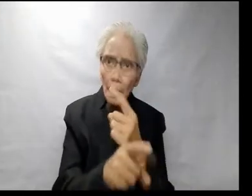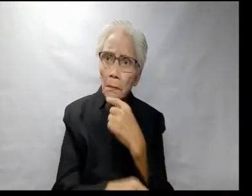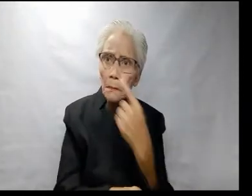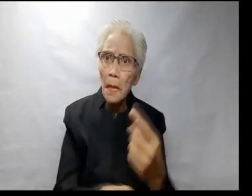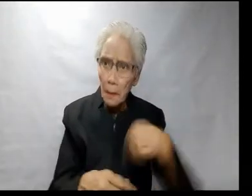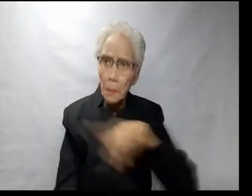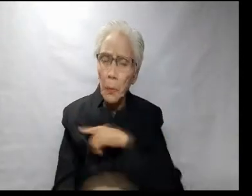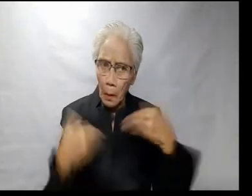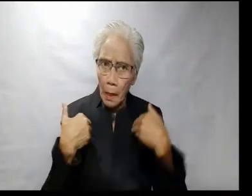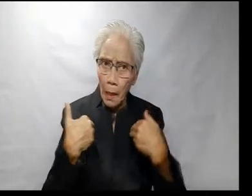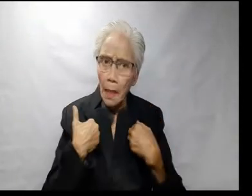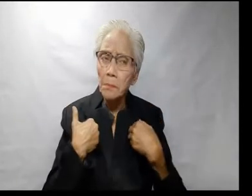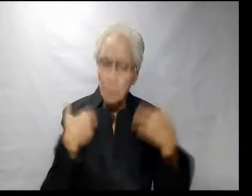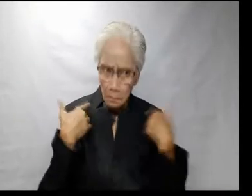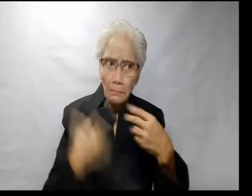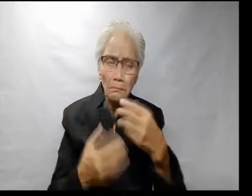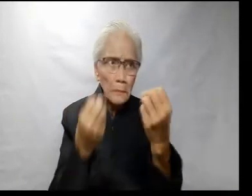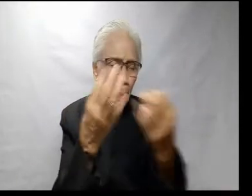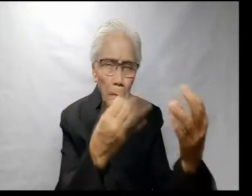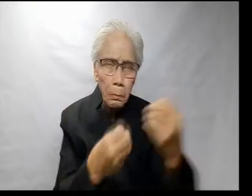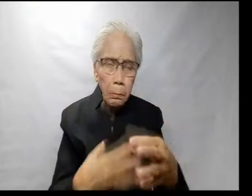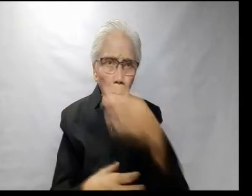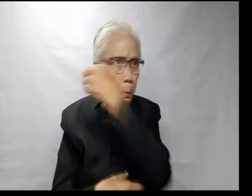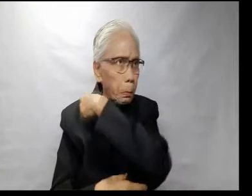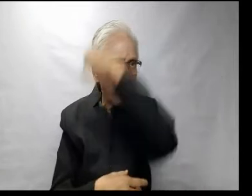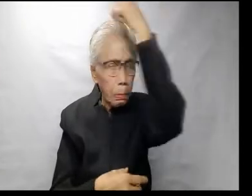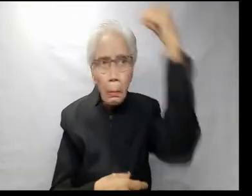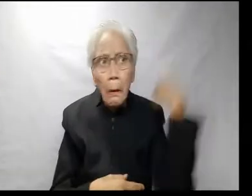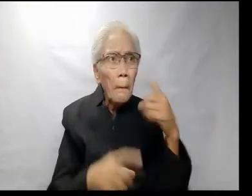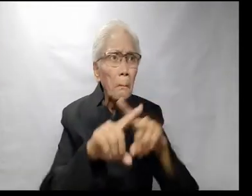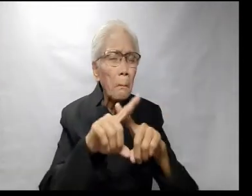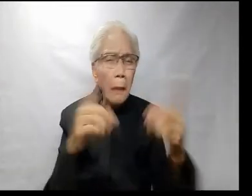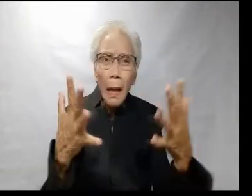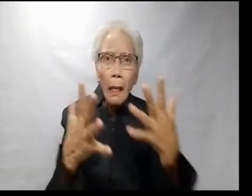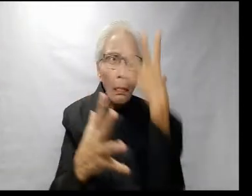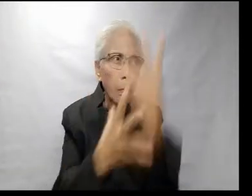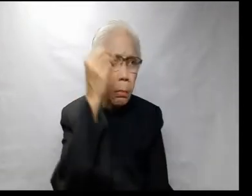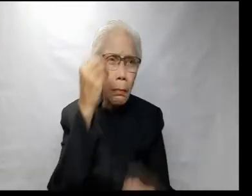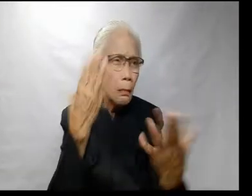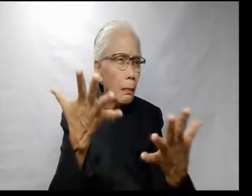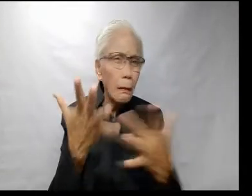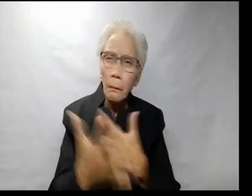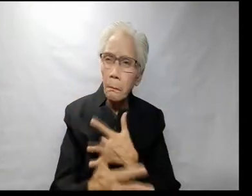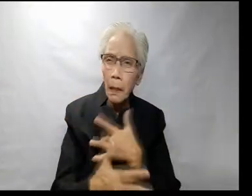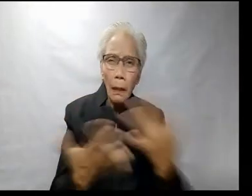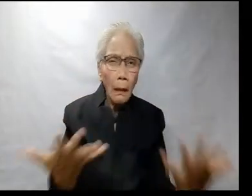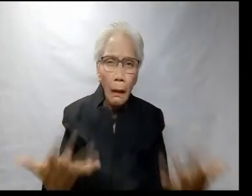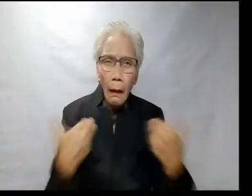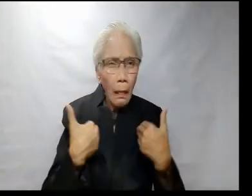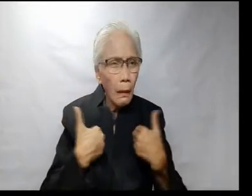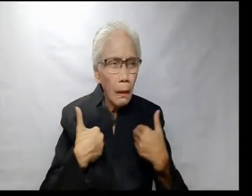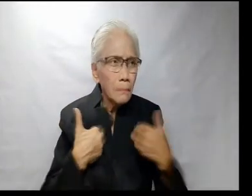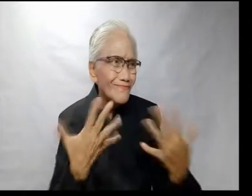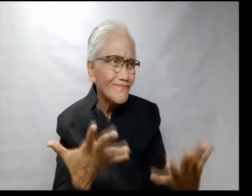saying that we have earned degrees but lost our common sense. We gained more knowledge but